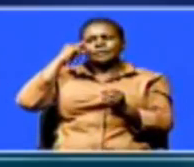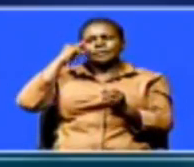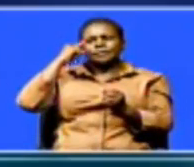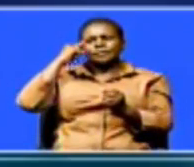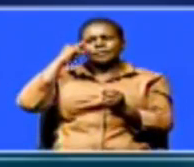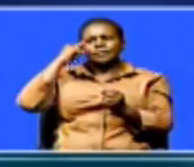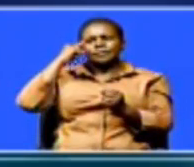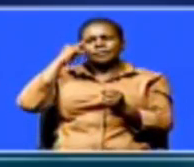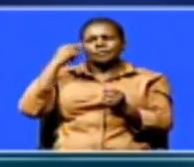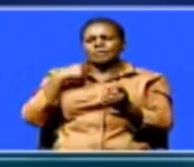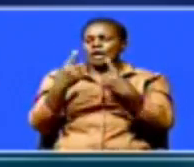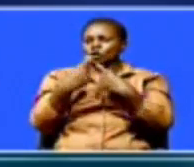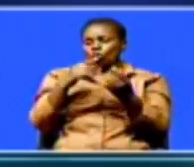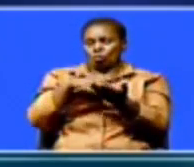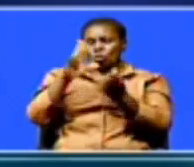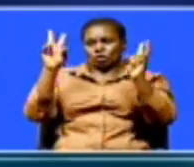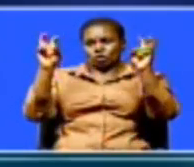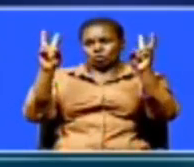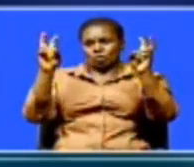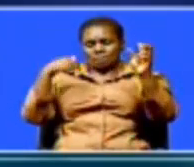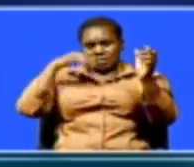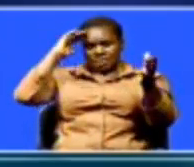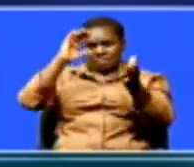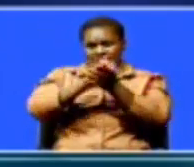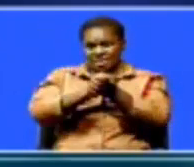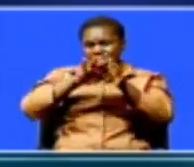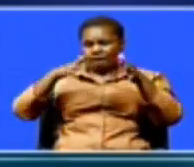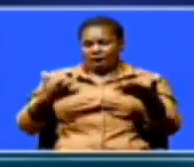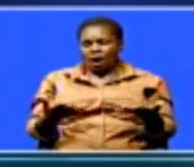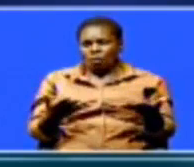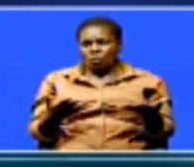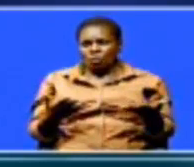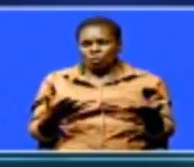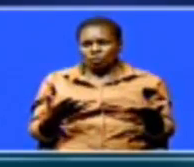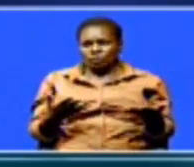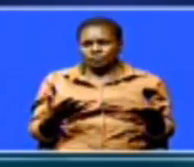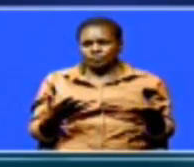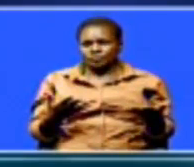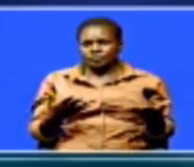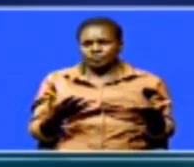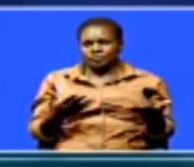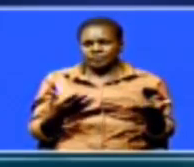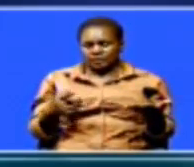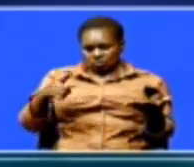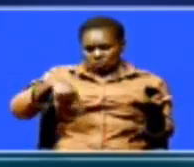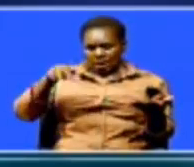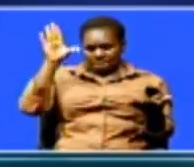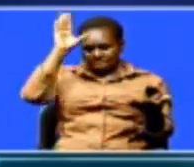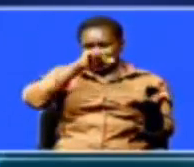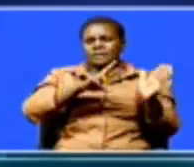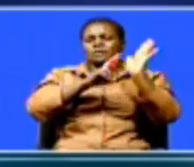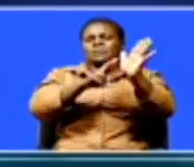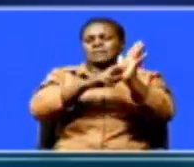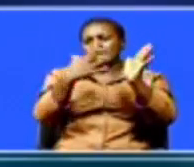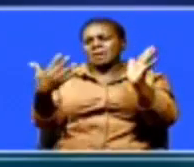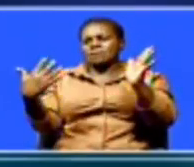because I thought I should speak a little bit to these issues, I believe that we are misrepresenting a lot of